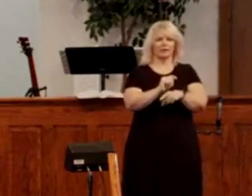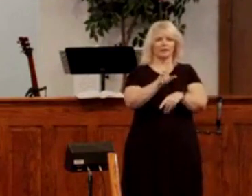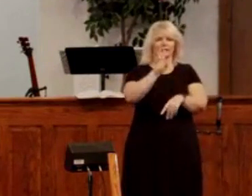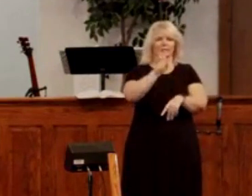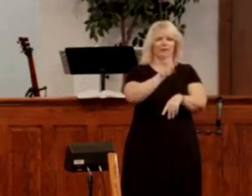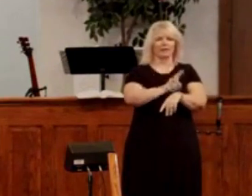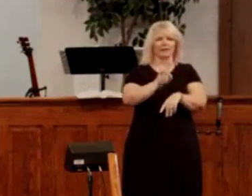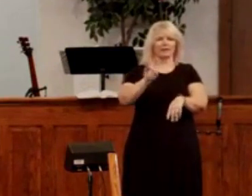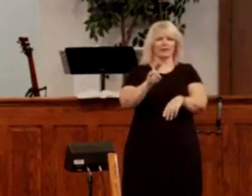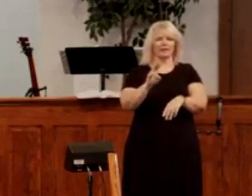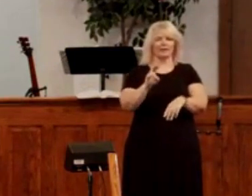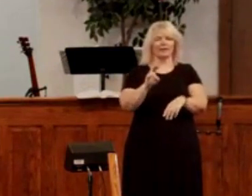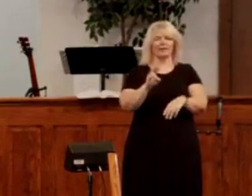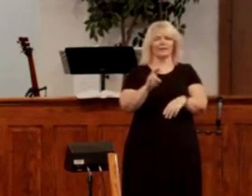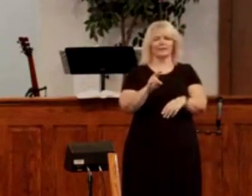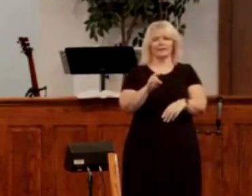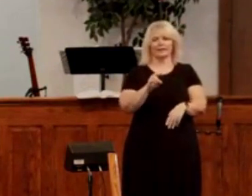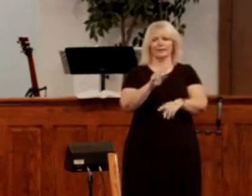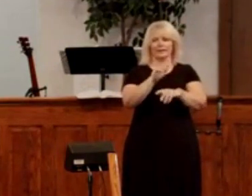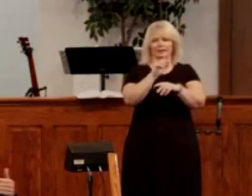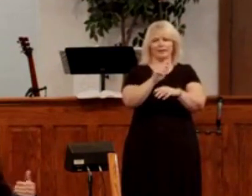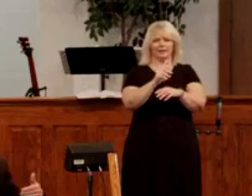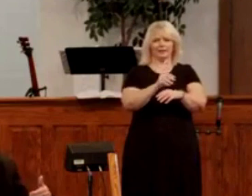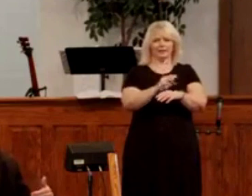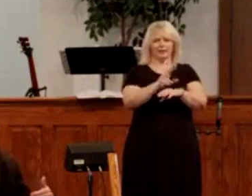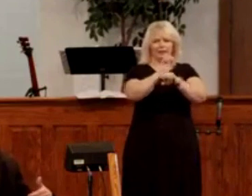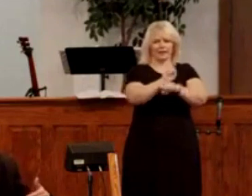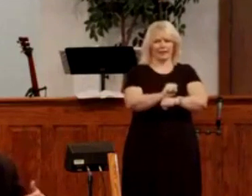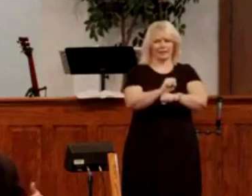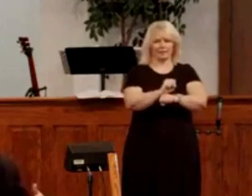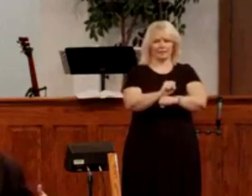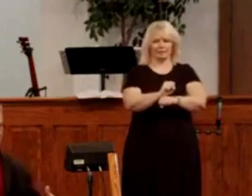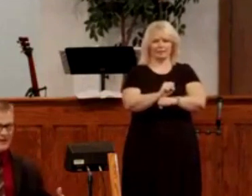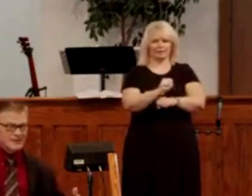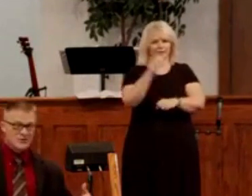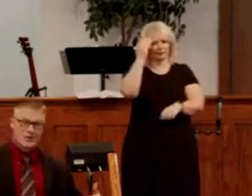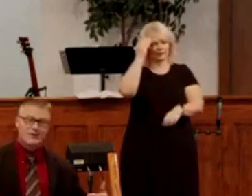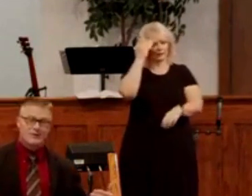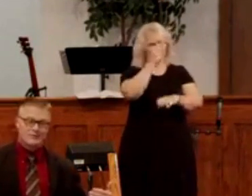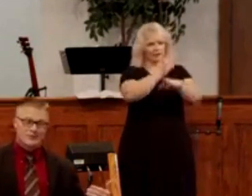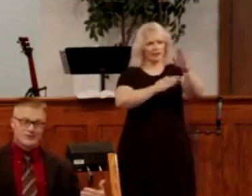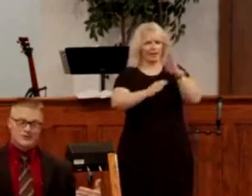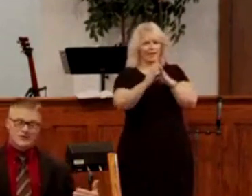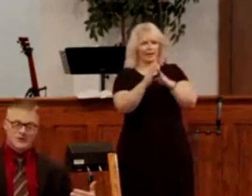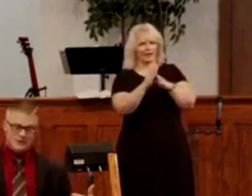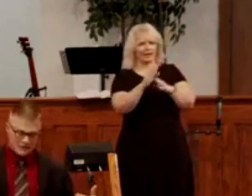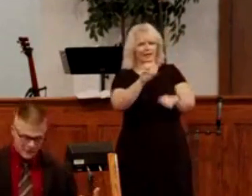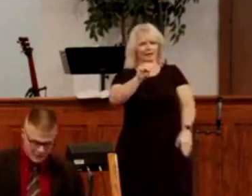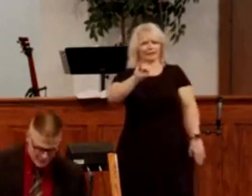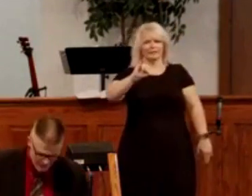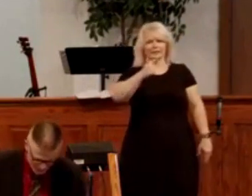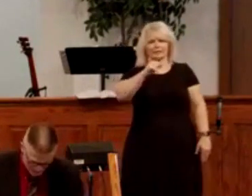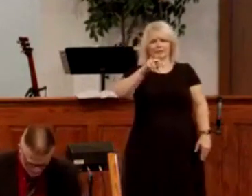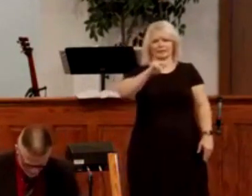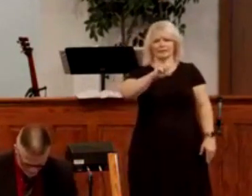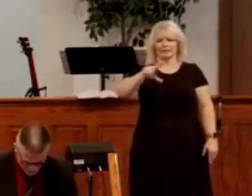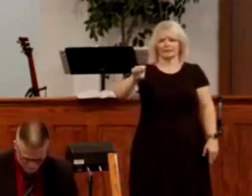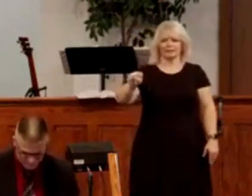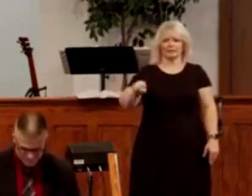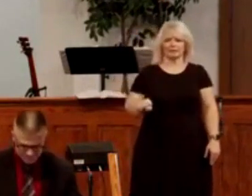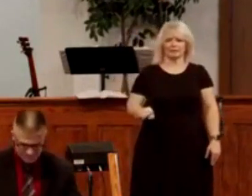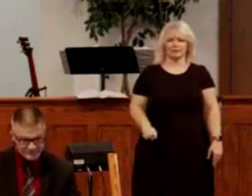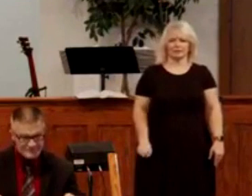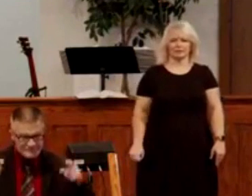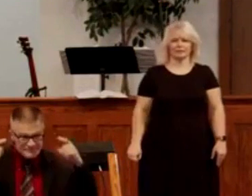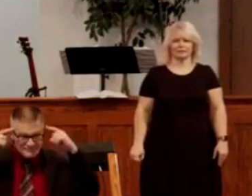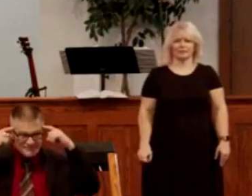People? Got a couple of you. You know the hand signals of each of the habits? You better know them if you're trained. What's this one?